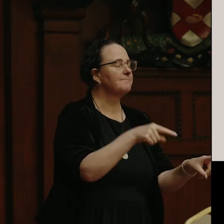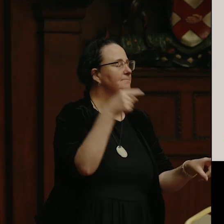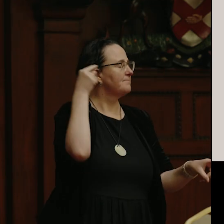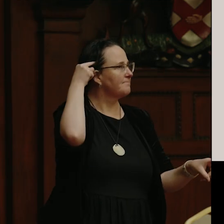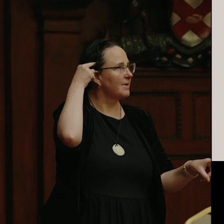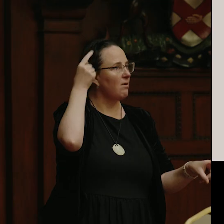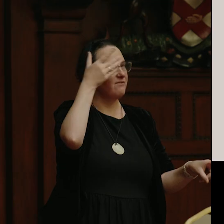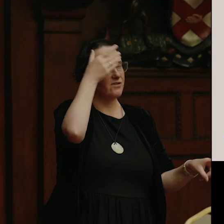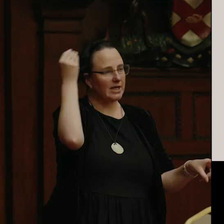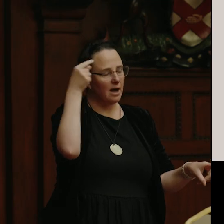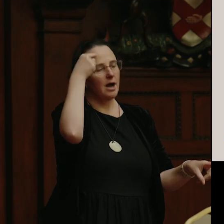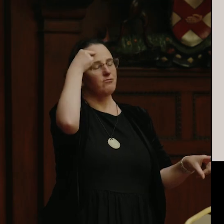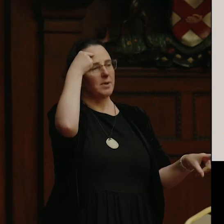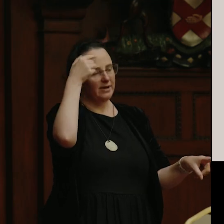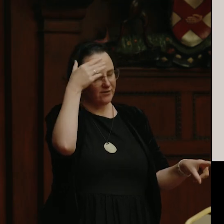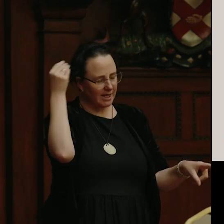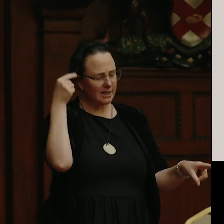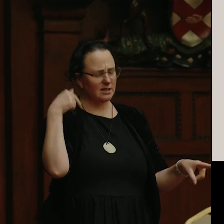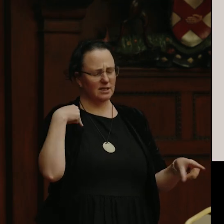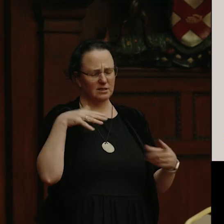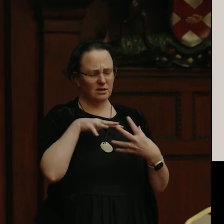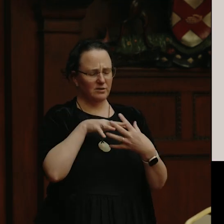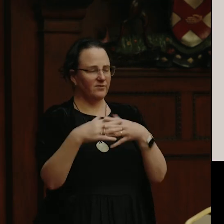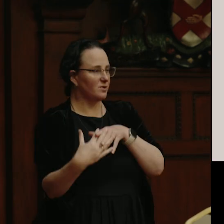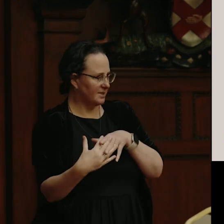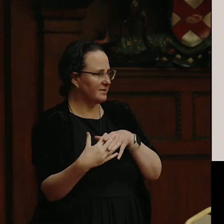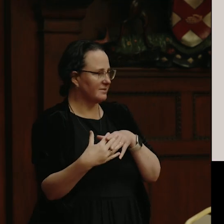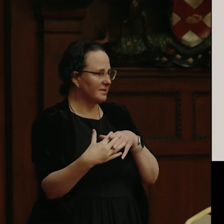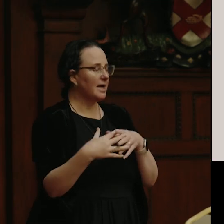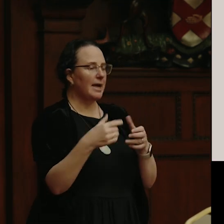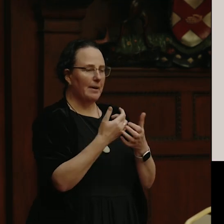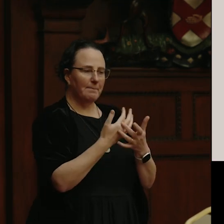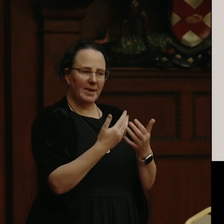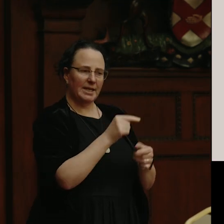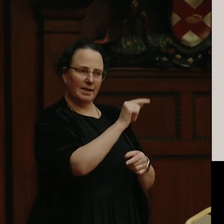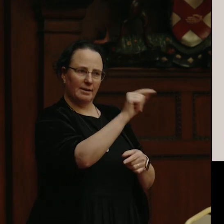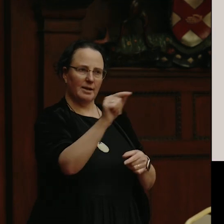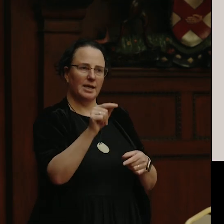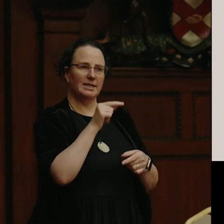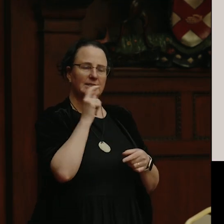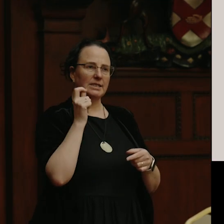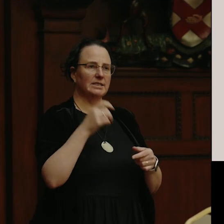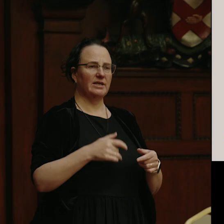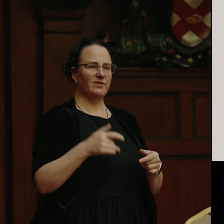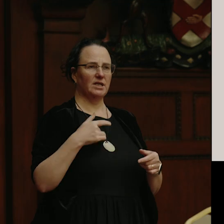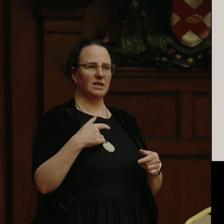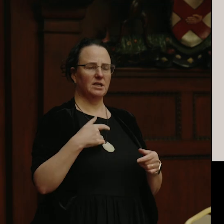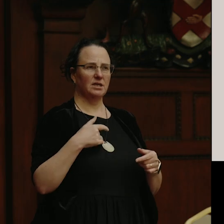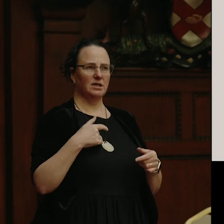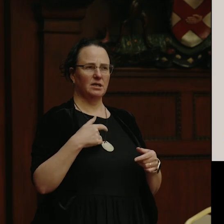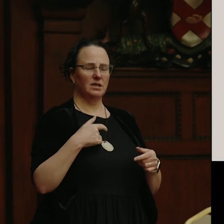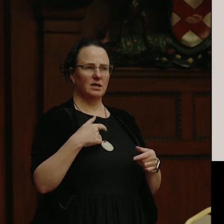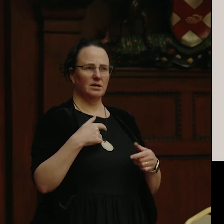forget things and how confused they can get. And many also felt that the invisibility of sometimes invited doubt and